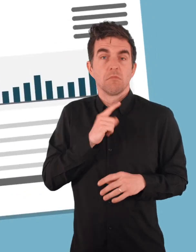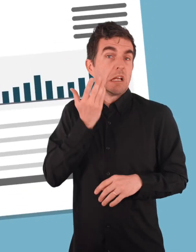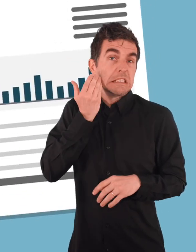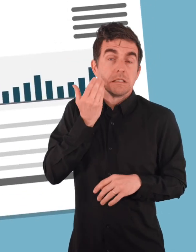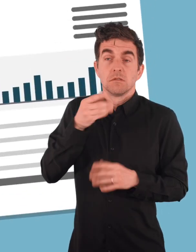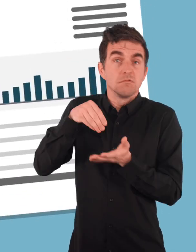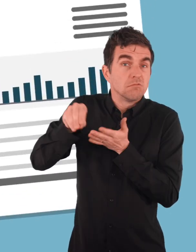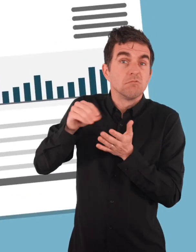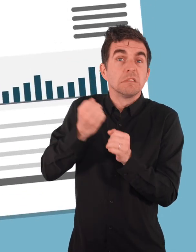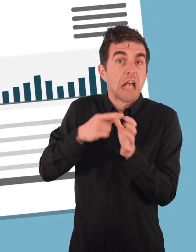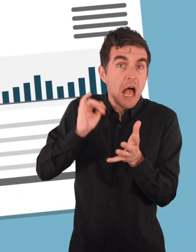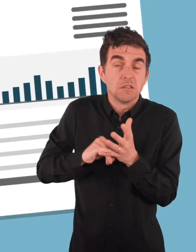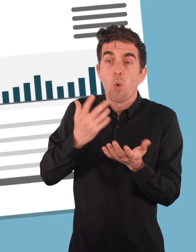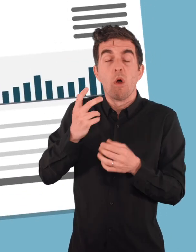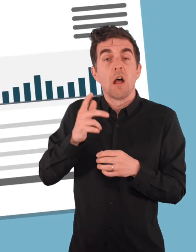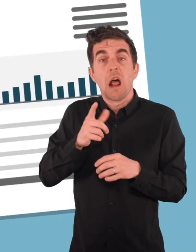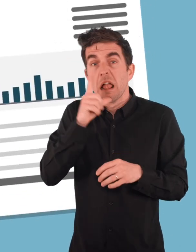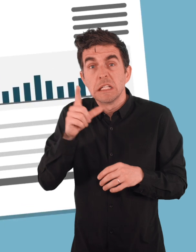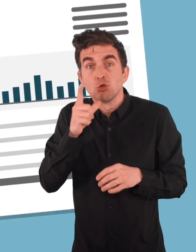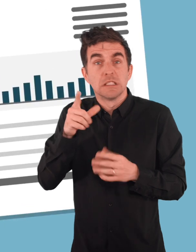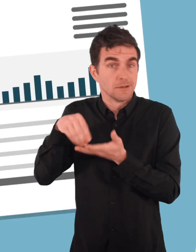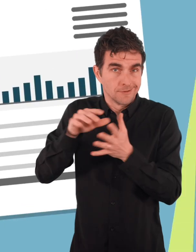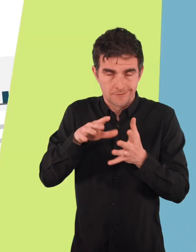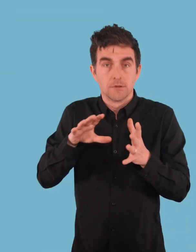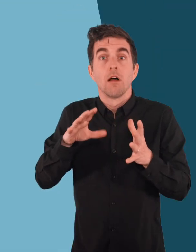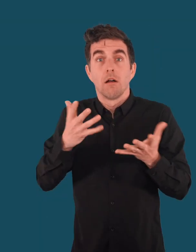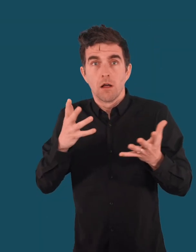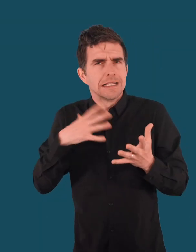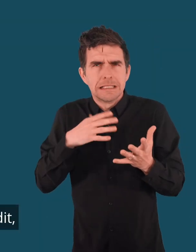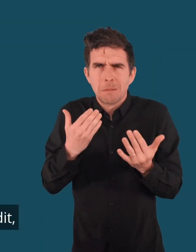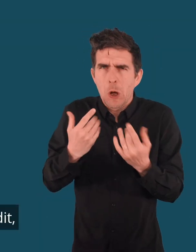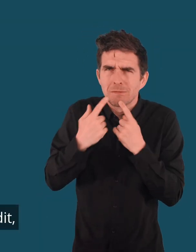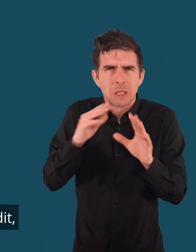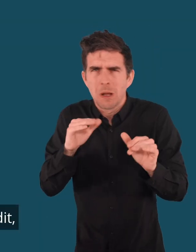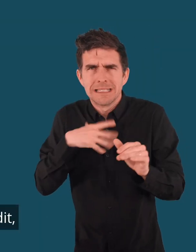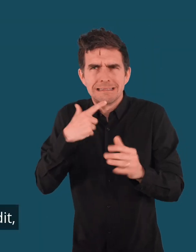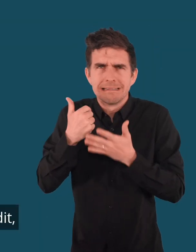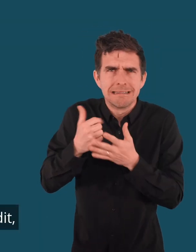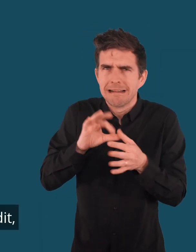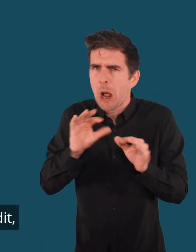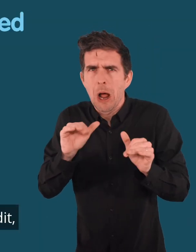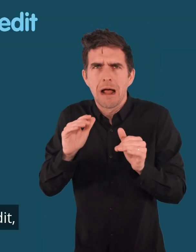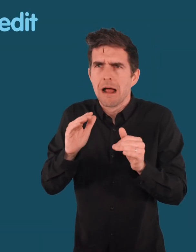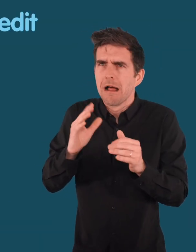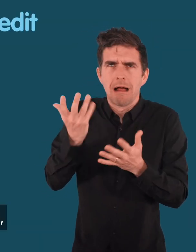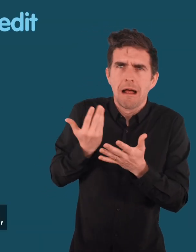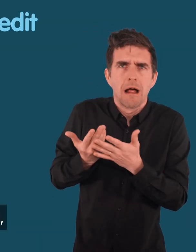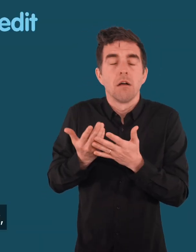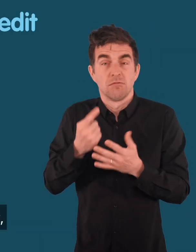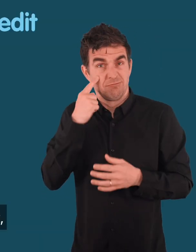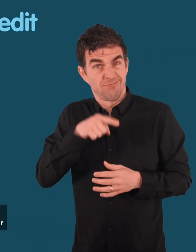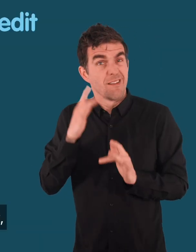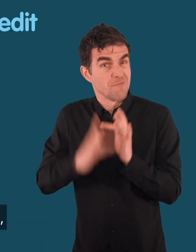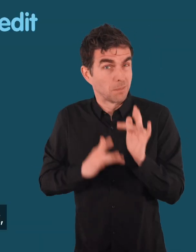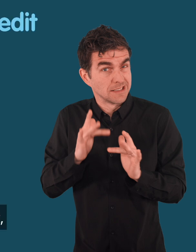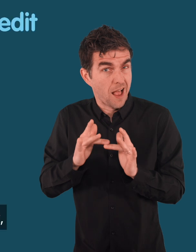recent gas or electricity bill in your name. If you need more information or help about claiming universal credit, visit